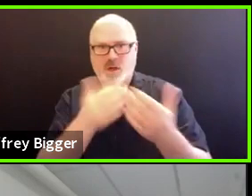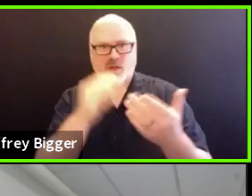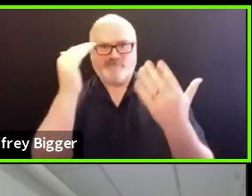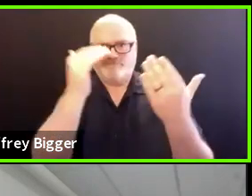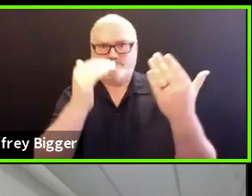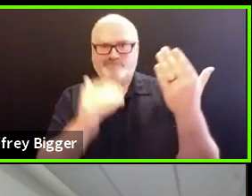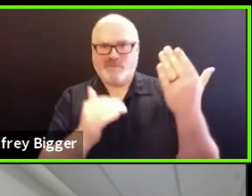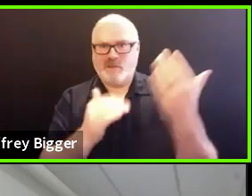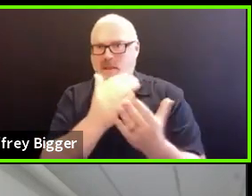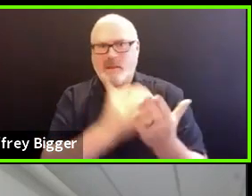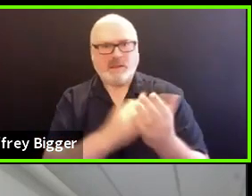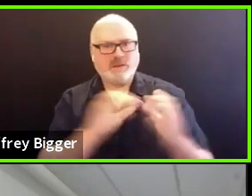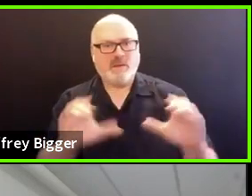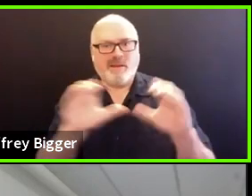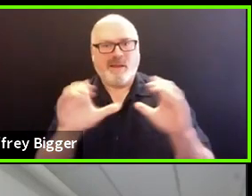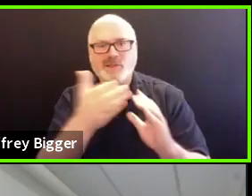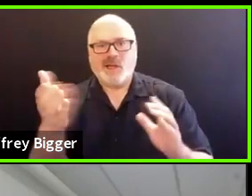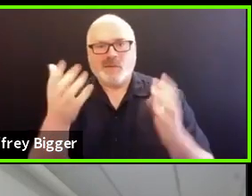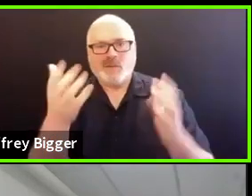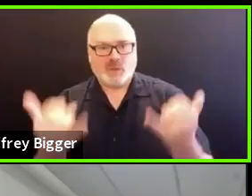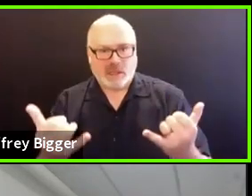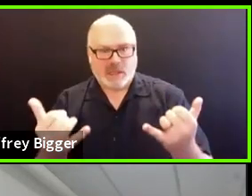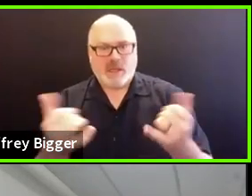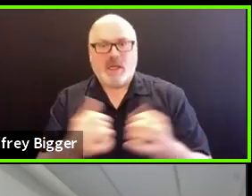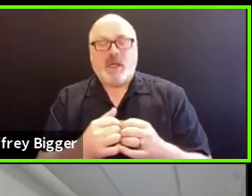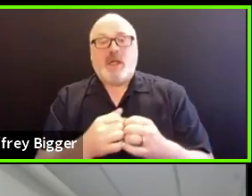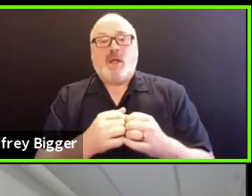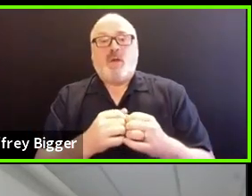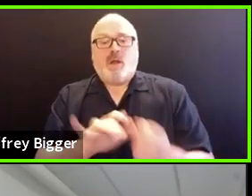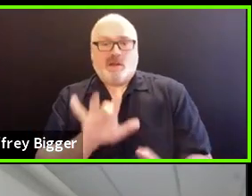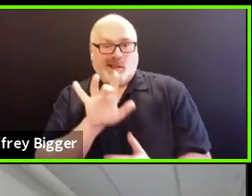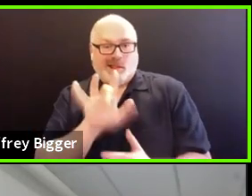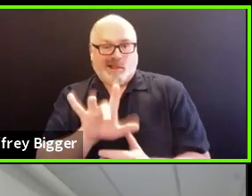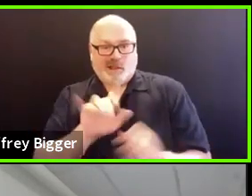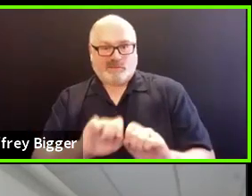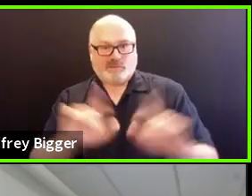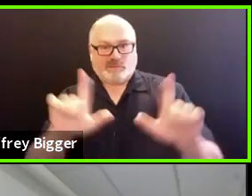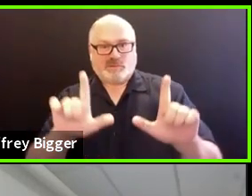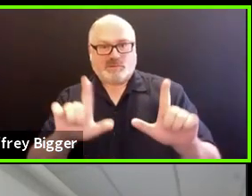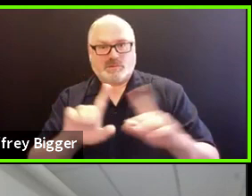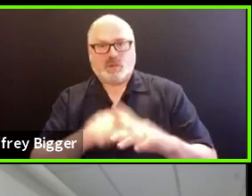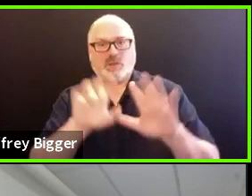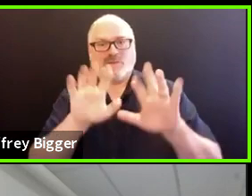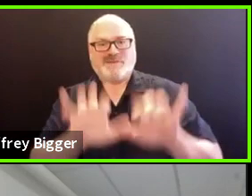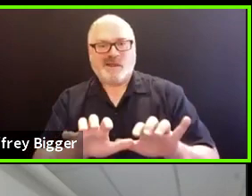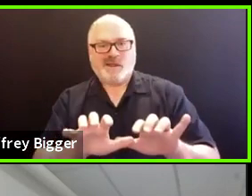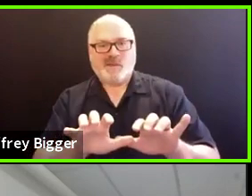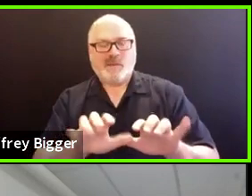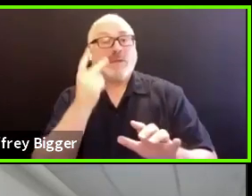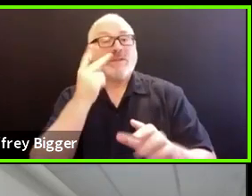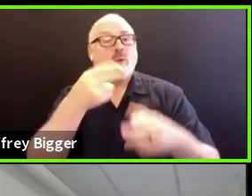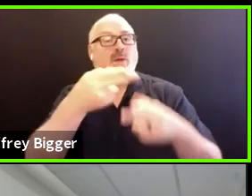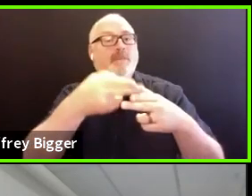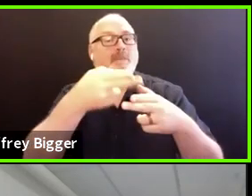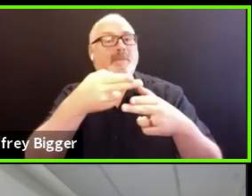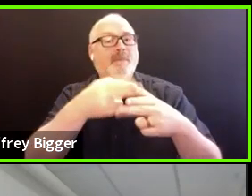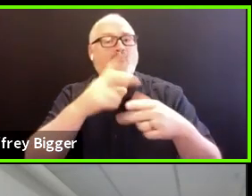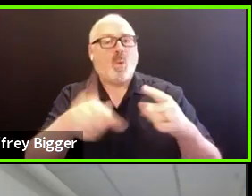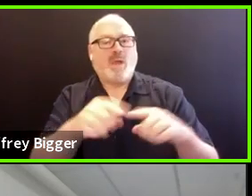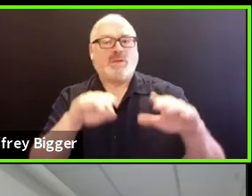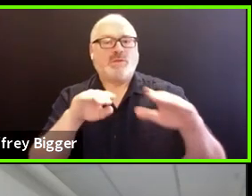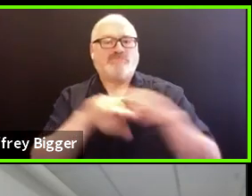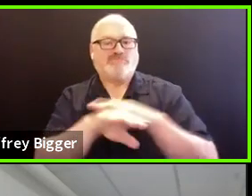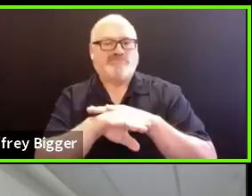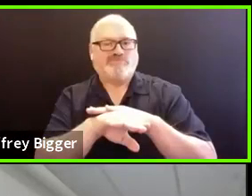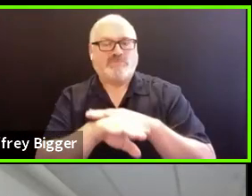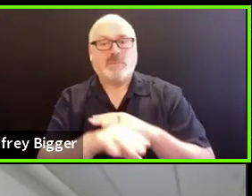of the action items, when you bring that up and you start typing, it will list your name as you sign in. If